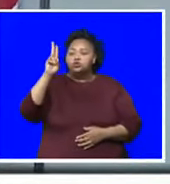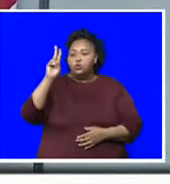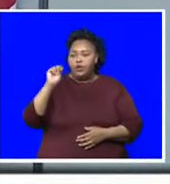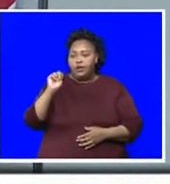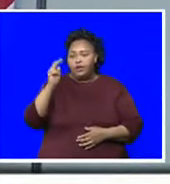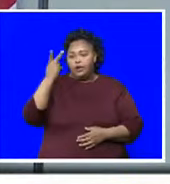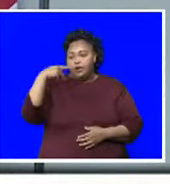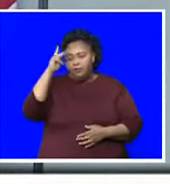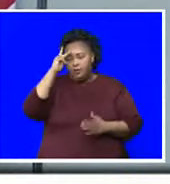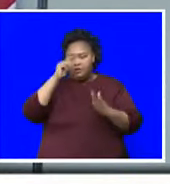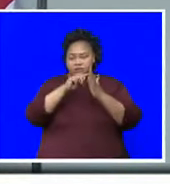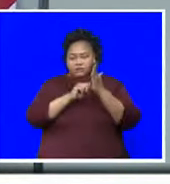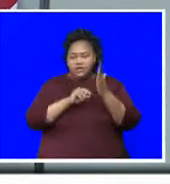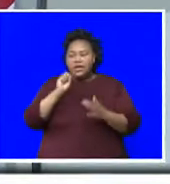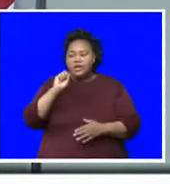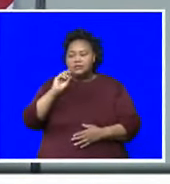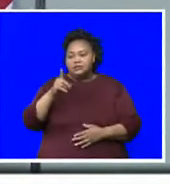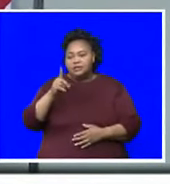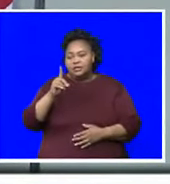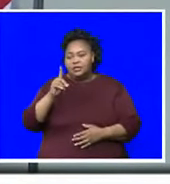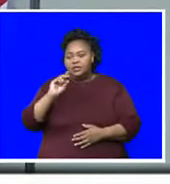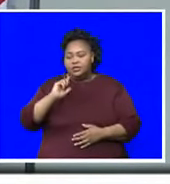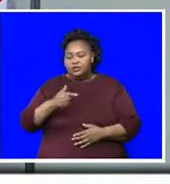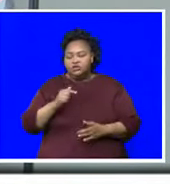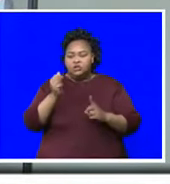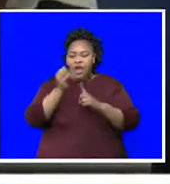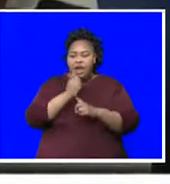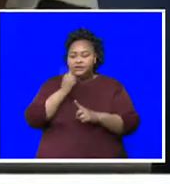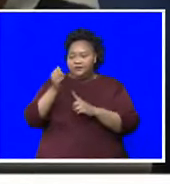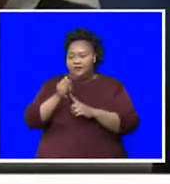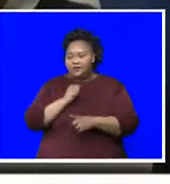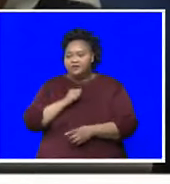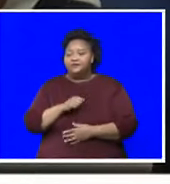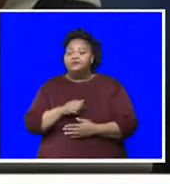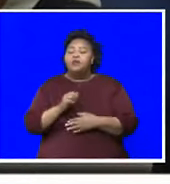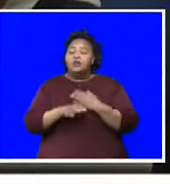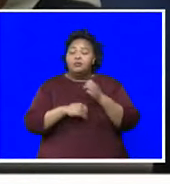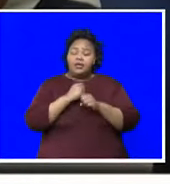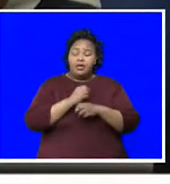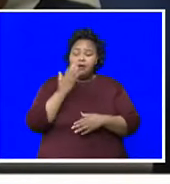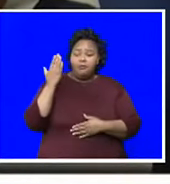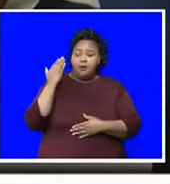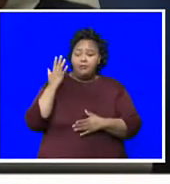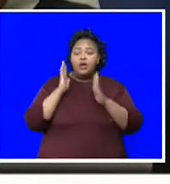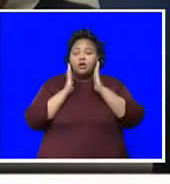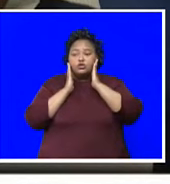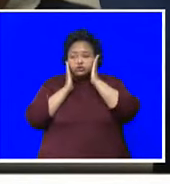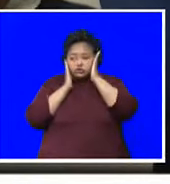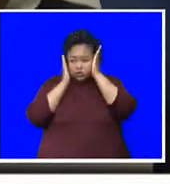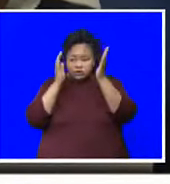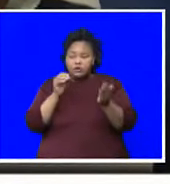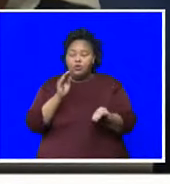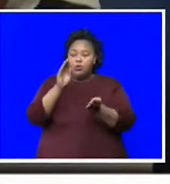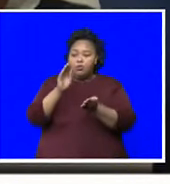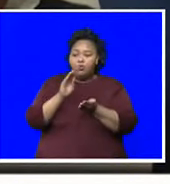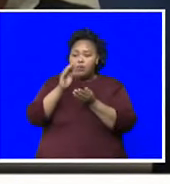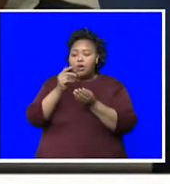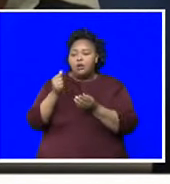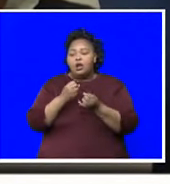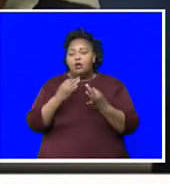United Nations Sustainable Development Goals. In the previous year, the government of Eswatini received over